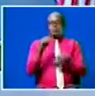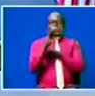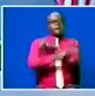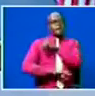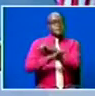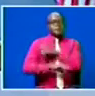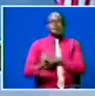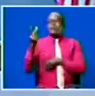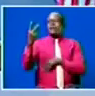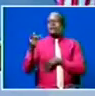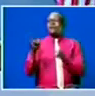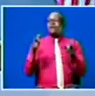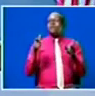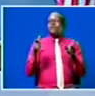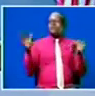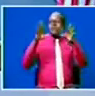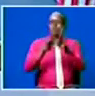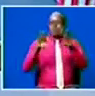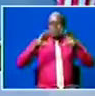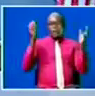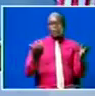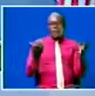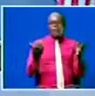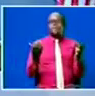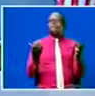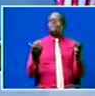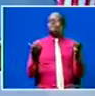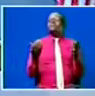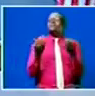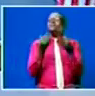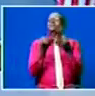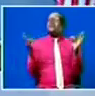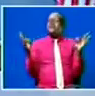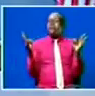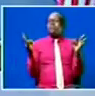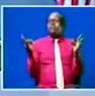This as Kenyan journalists joined the entire world in marking the World Press Freedom Day today.